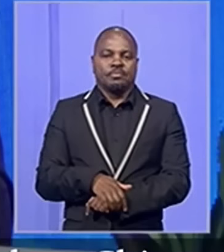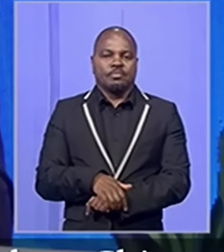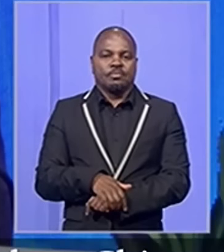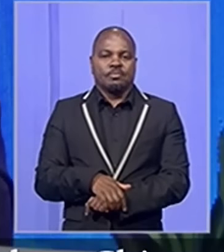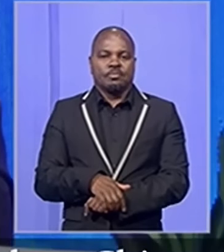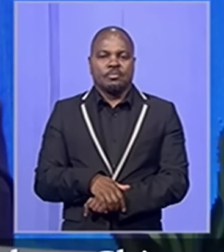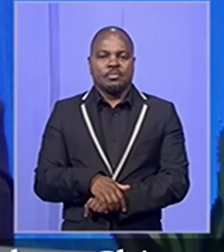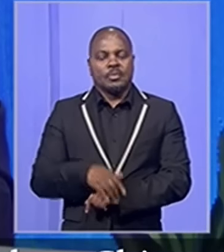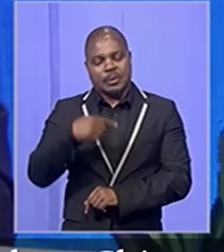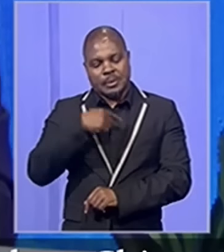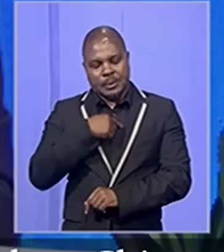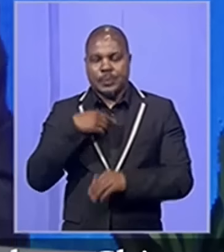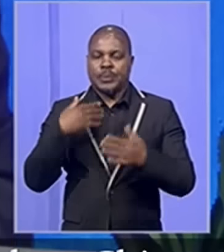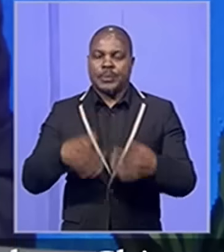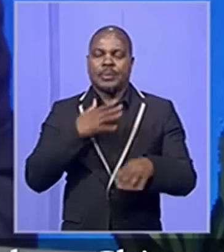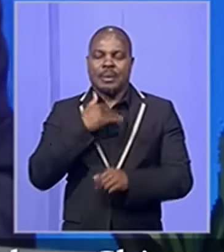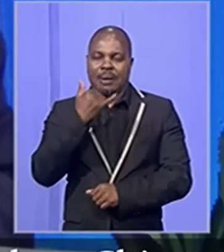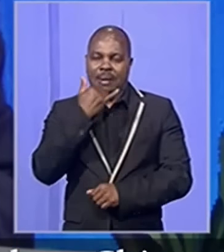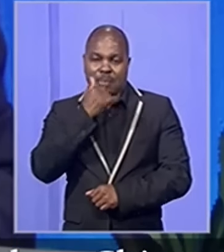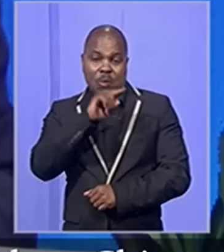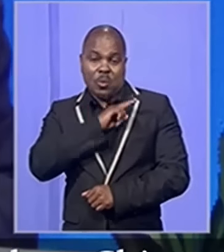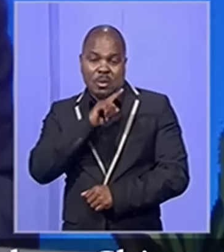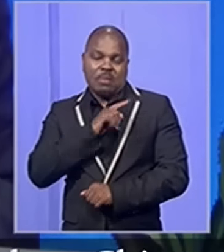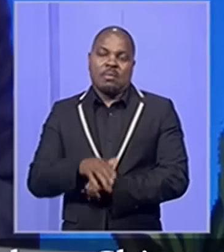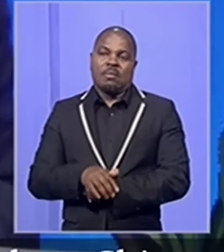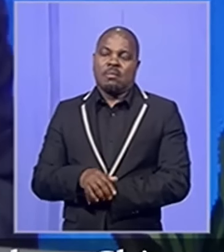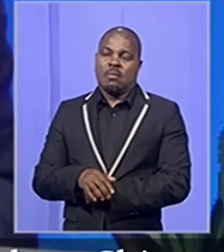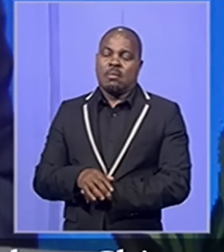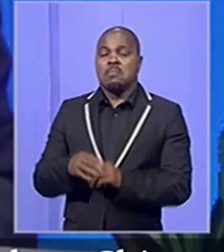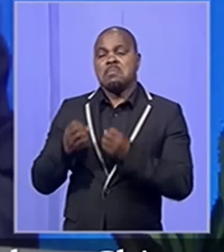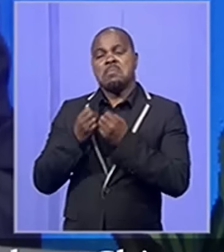Grateful that a number of your companies